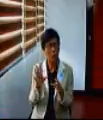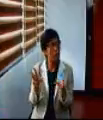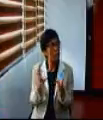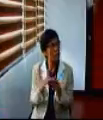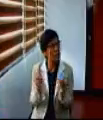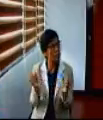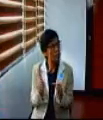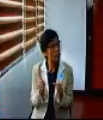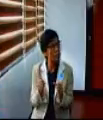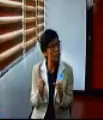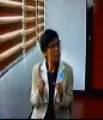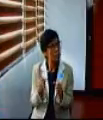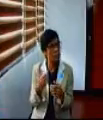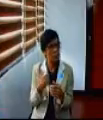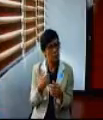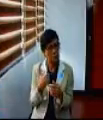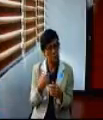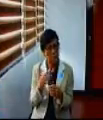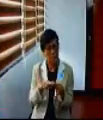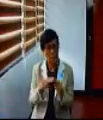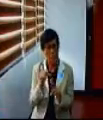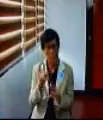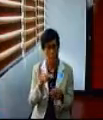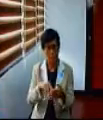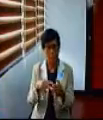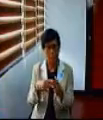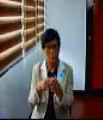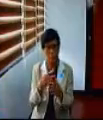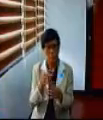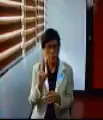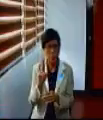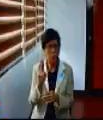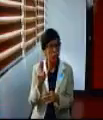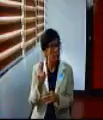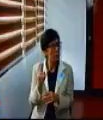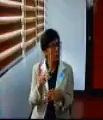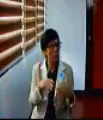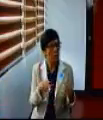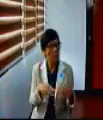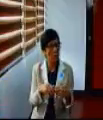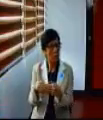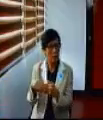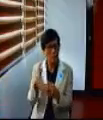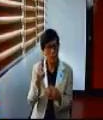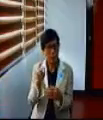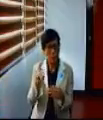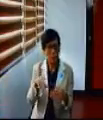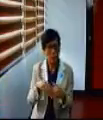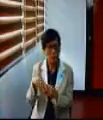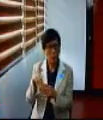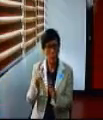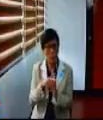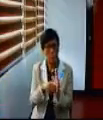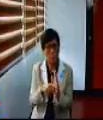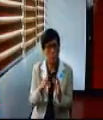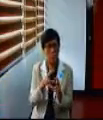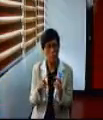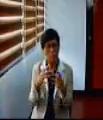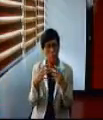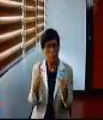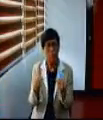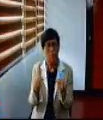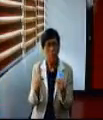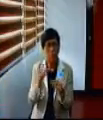significant. Number one, it means that the UN Guiding Principles have very strong global political